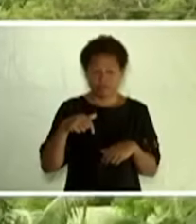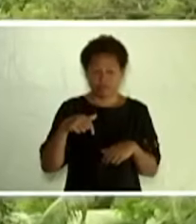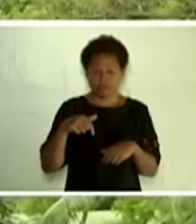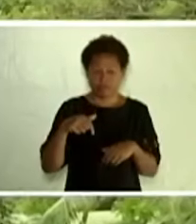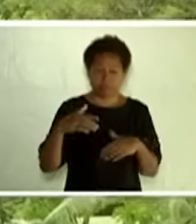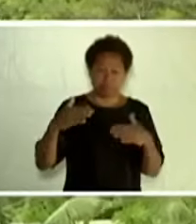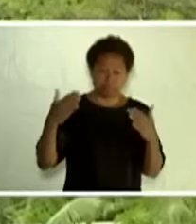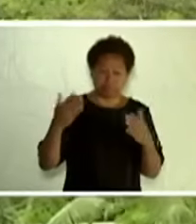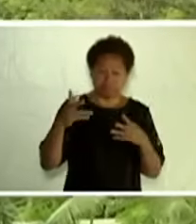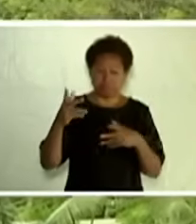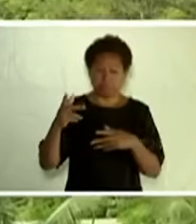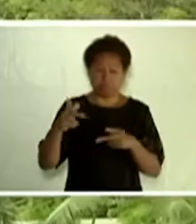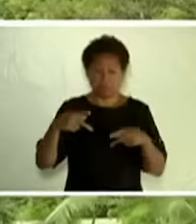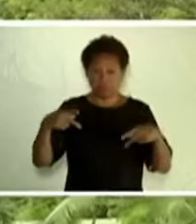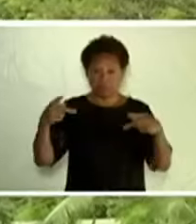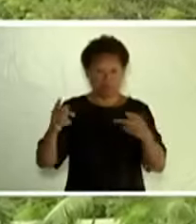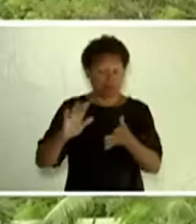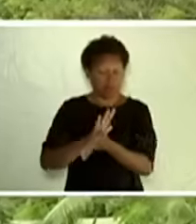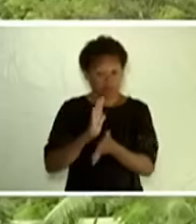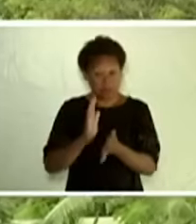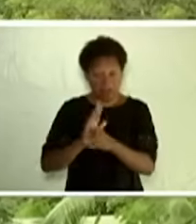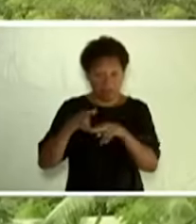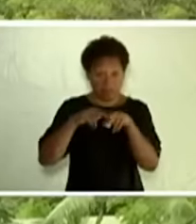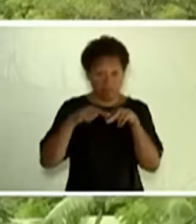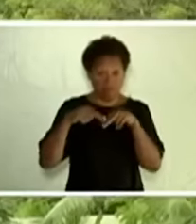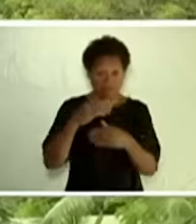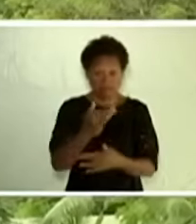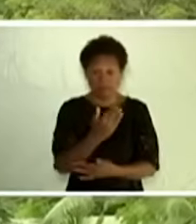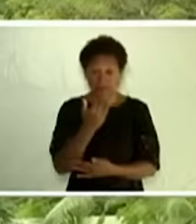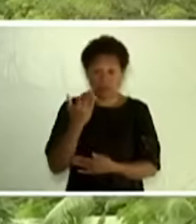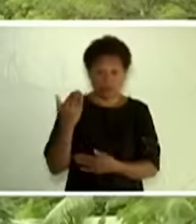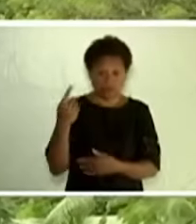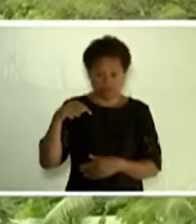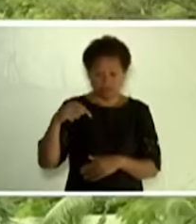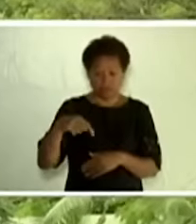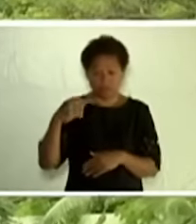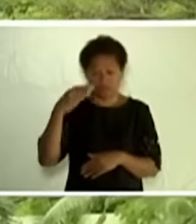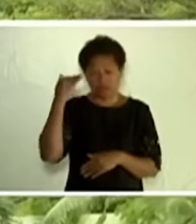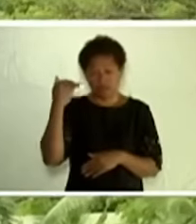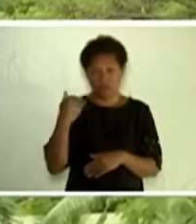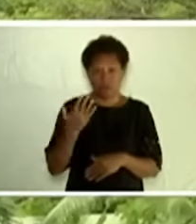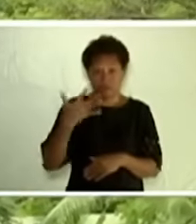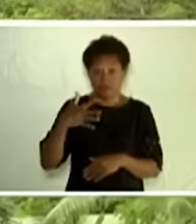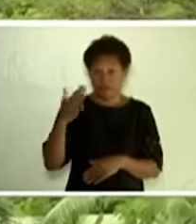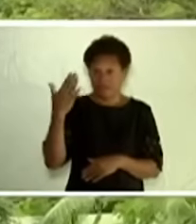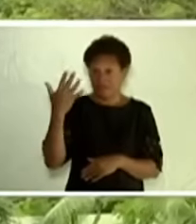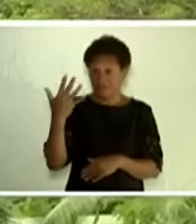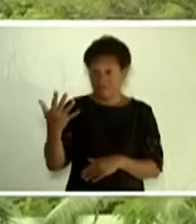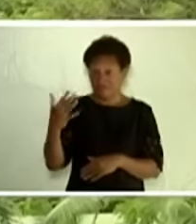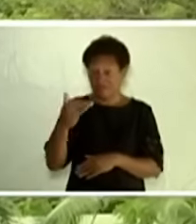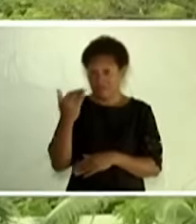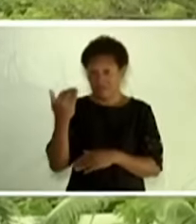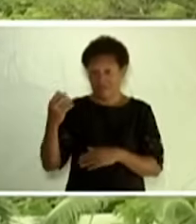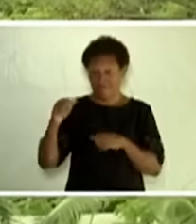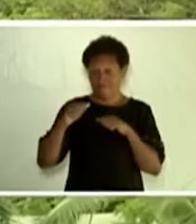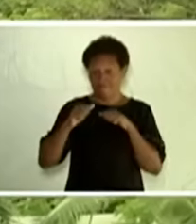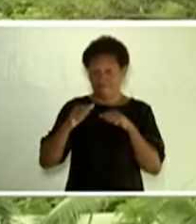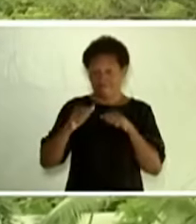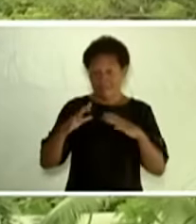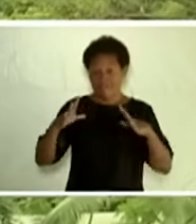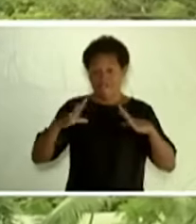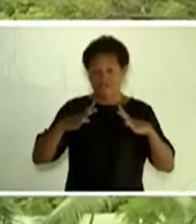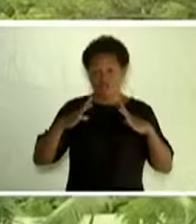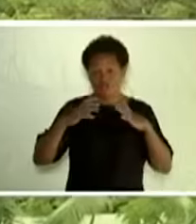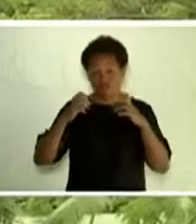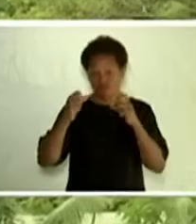sarsar tumay Happy Fiji Day. May mga nangyayari ka na bakit sa kalima ni Nonda Tungalala. May boy veriti ka